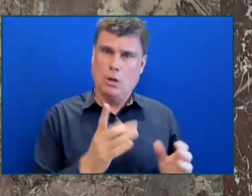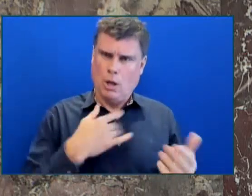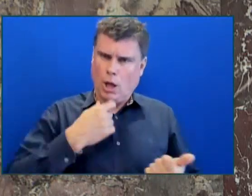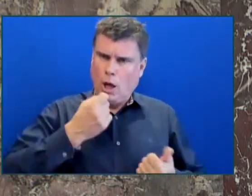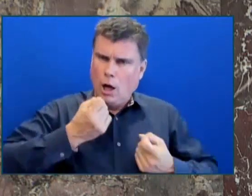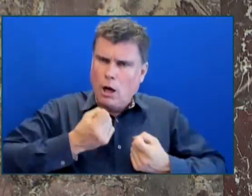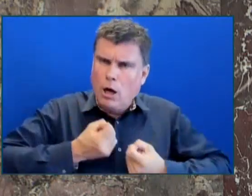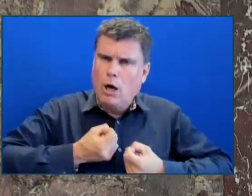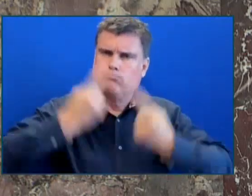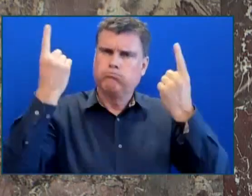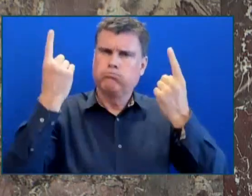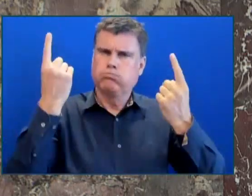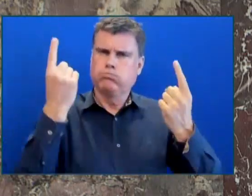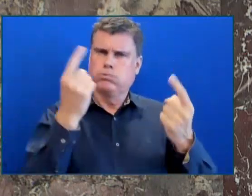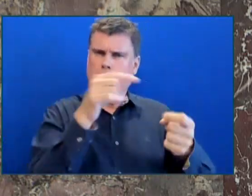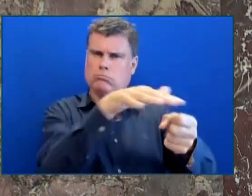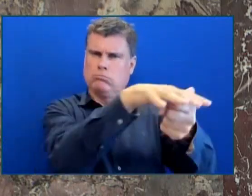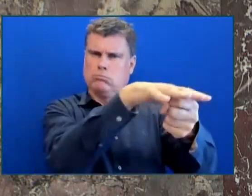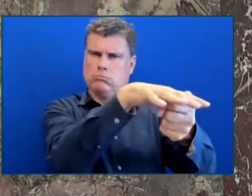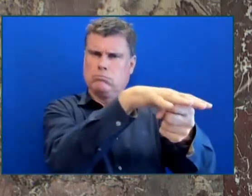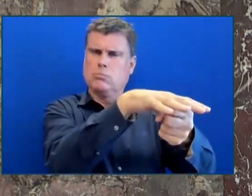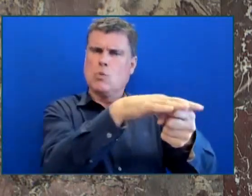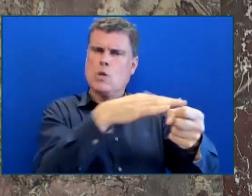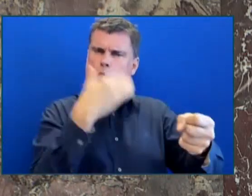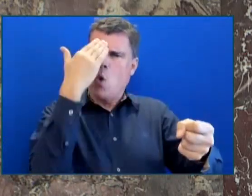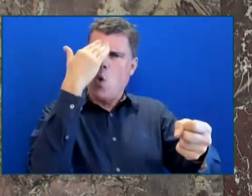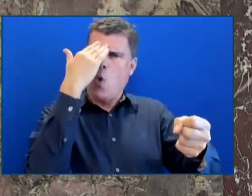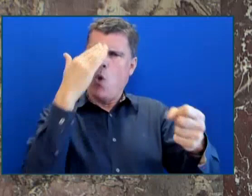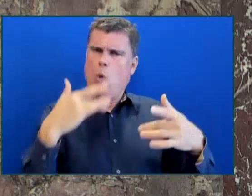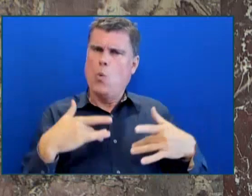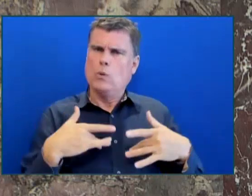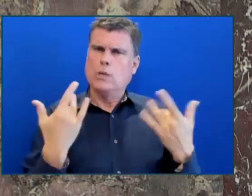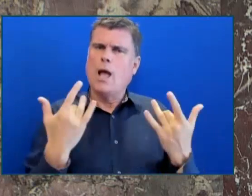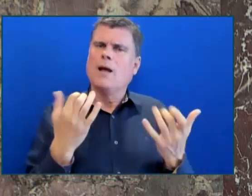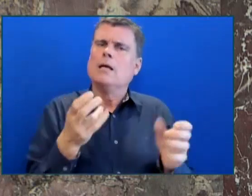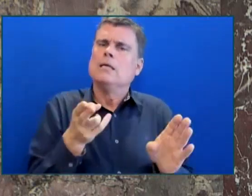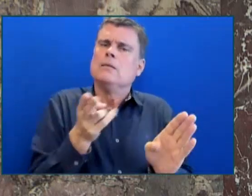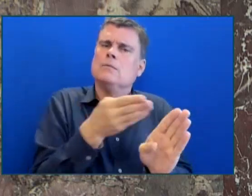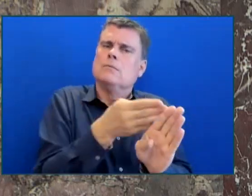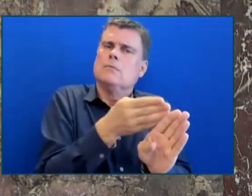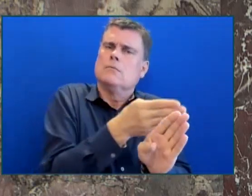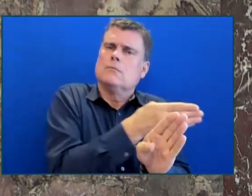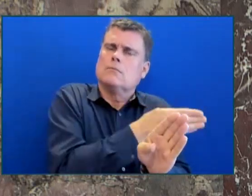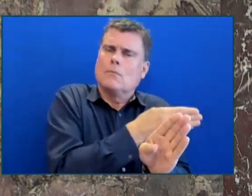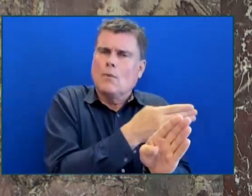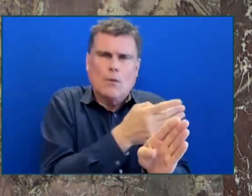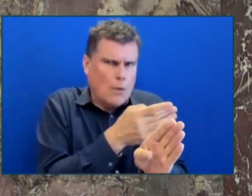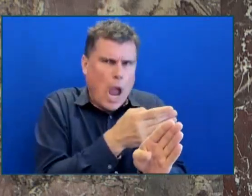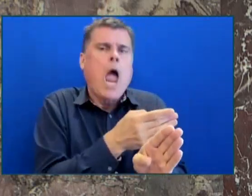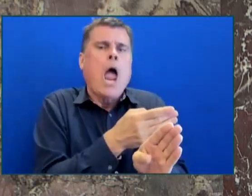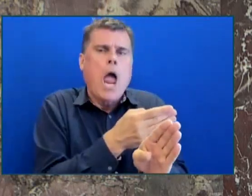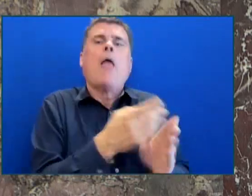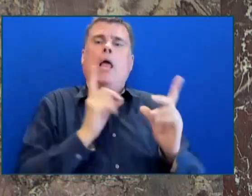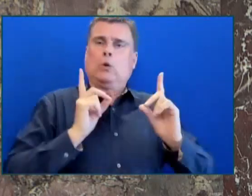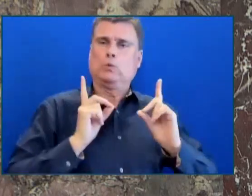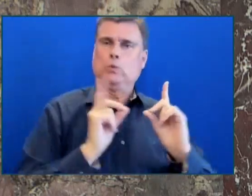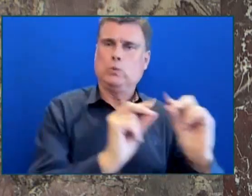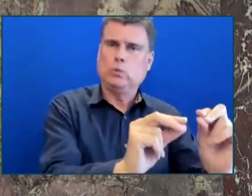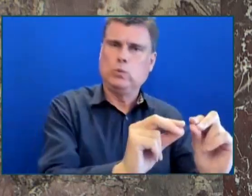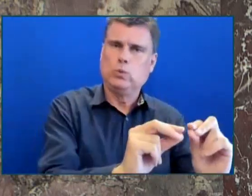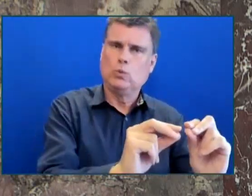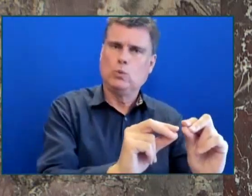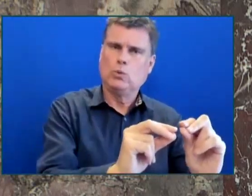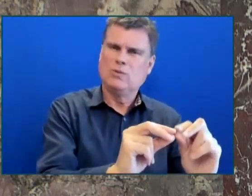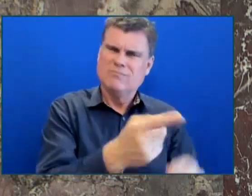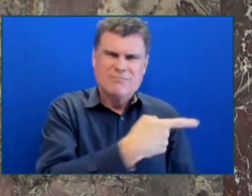information. But as soon as I identified an issue, because that information was brought to me by EMY, we took action. A team